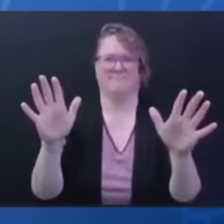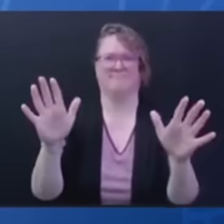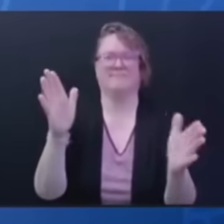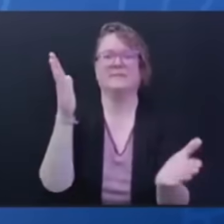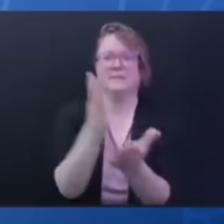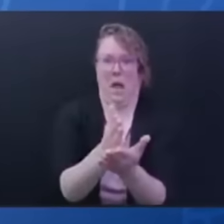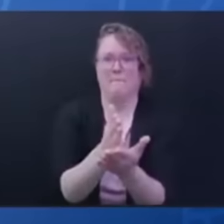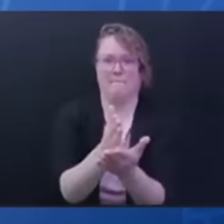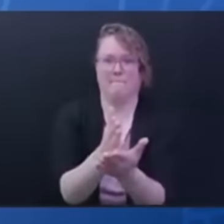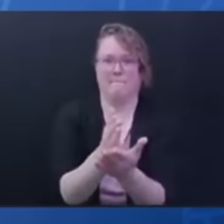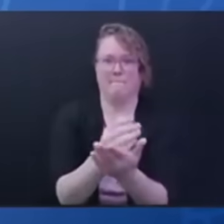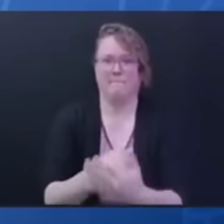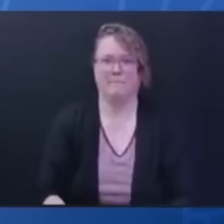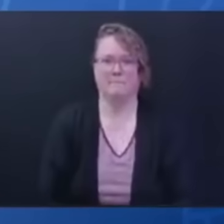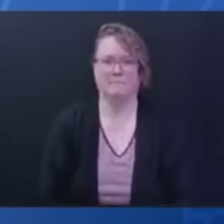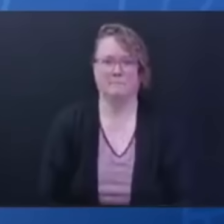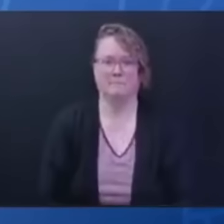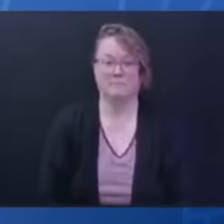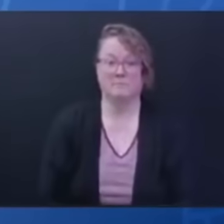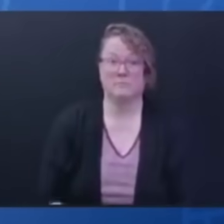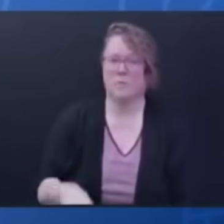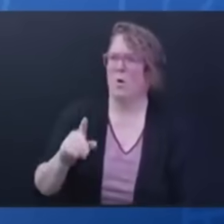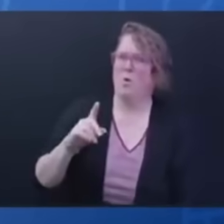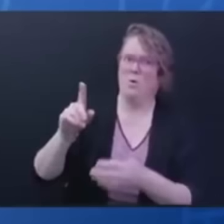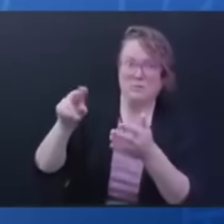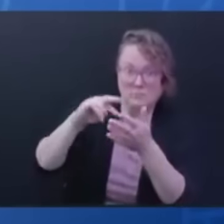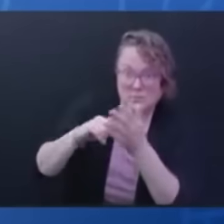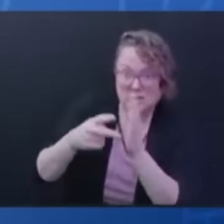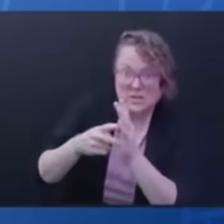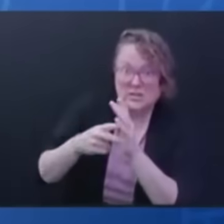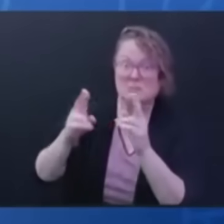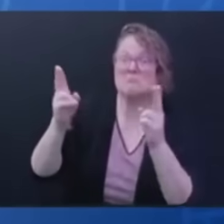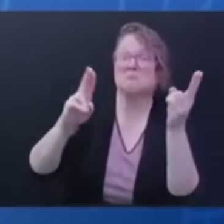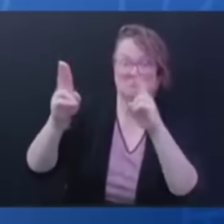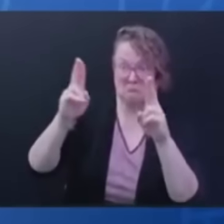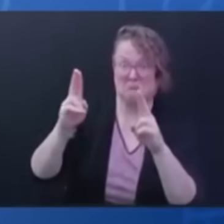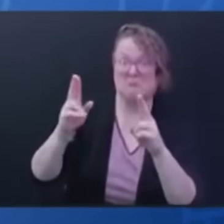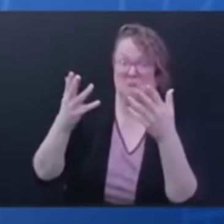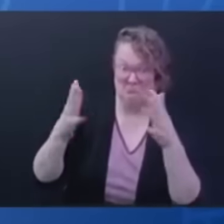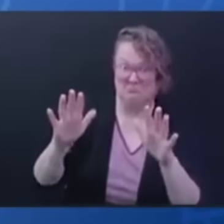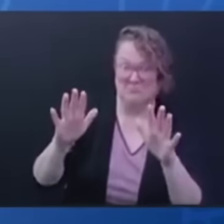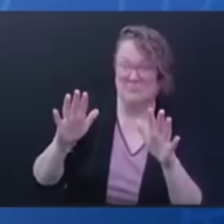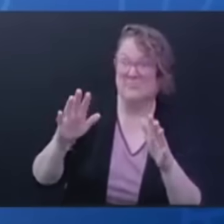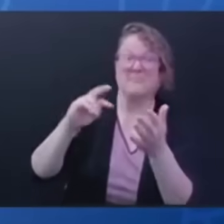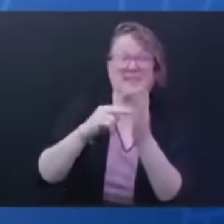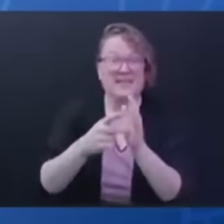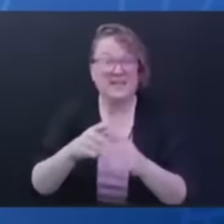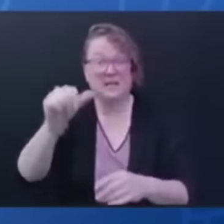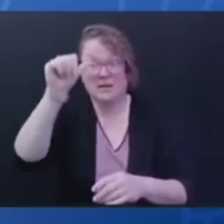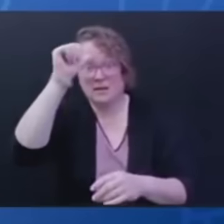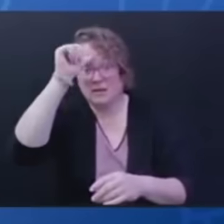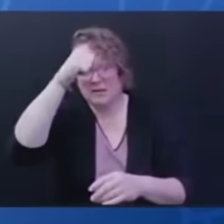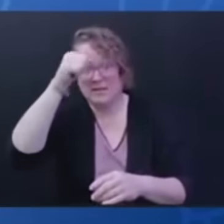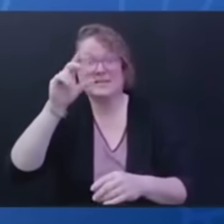with the back and forth and the immediate de-escalation, yes. Are you saying that India, after taking action, should stop? Is that basically what you're saying? I mean, both well,